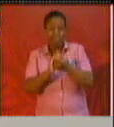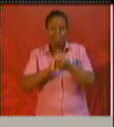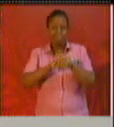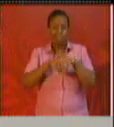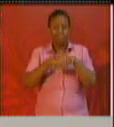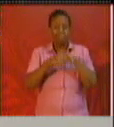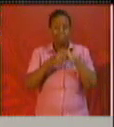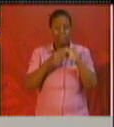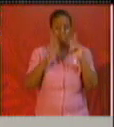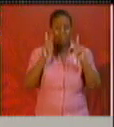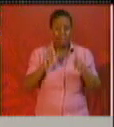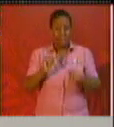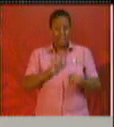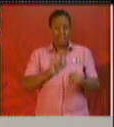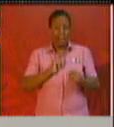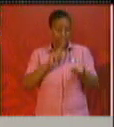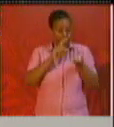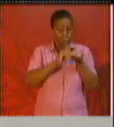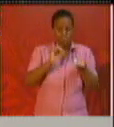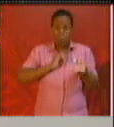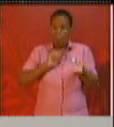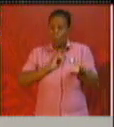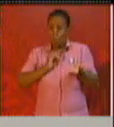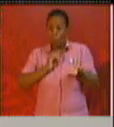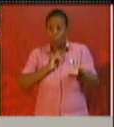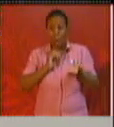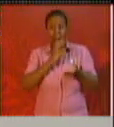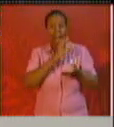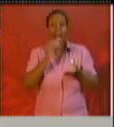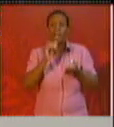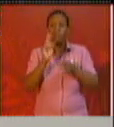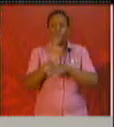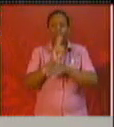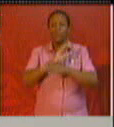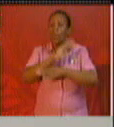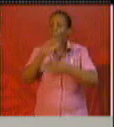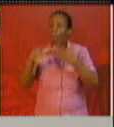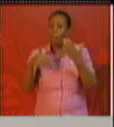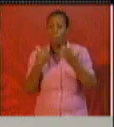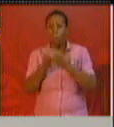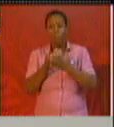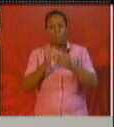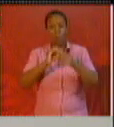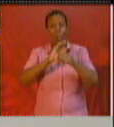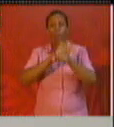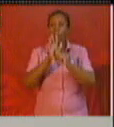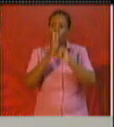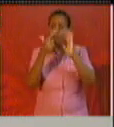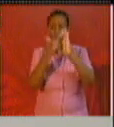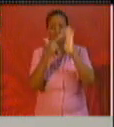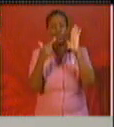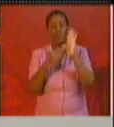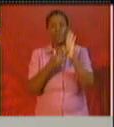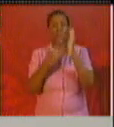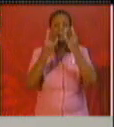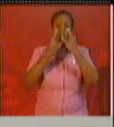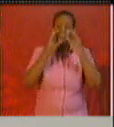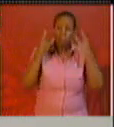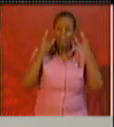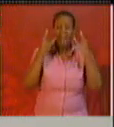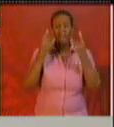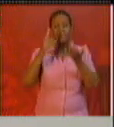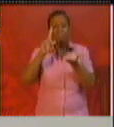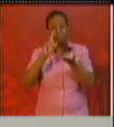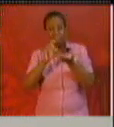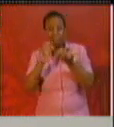sanitizer, whoever's organizing these activities, maybe has the opportunity to purchase and distribute hand sanitizer